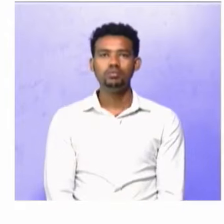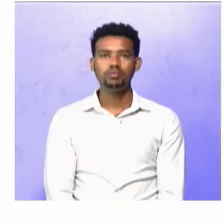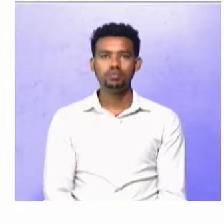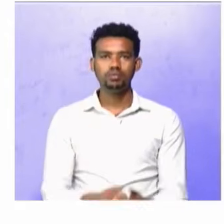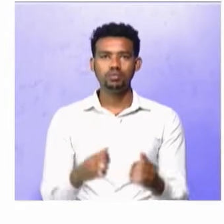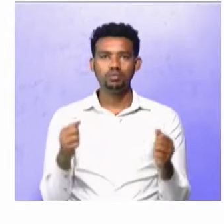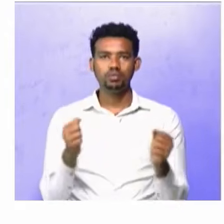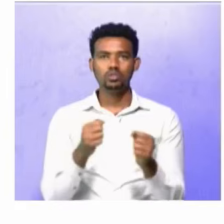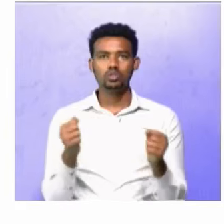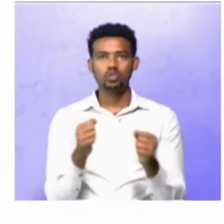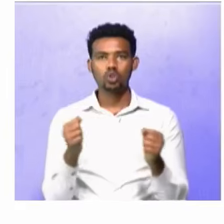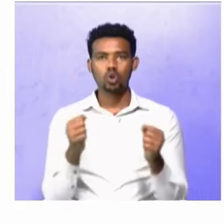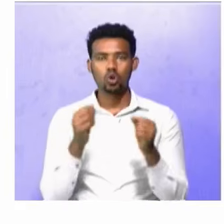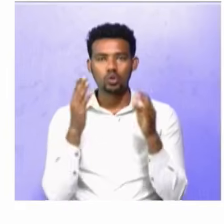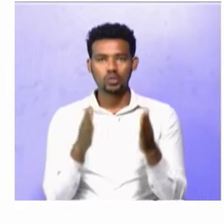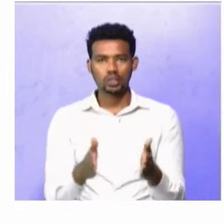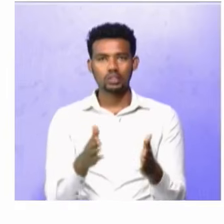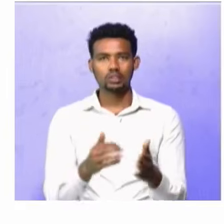colder,